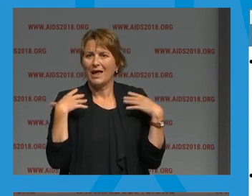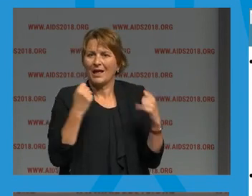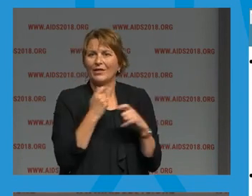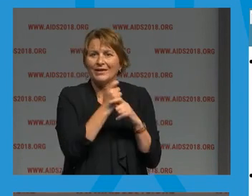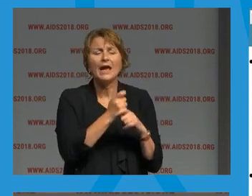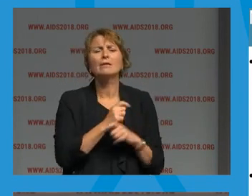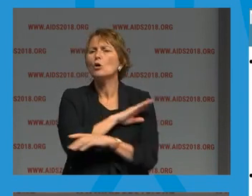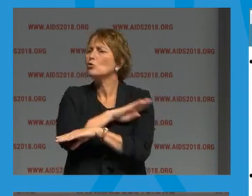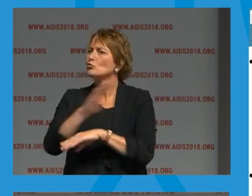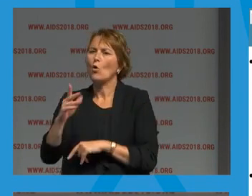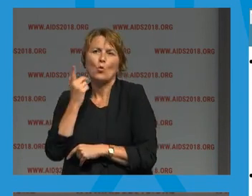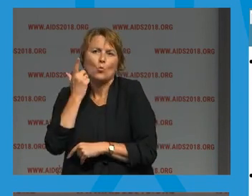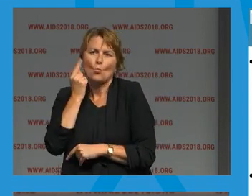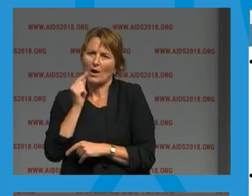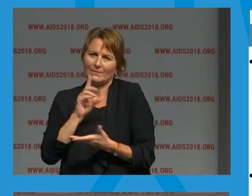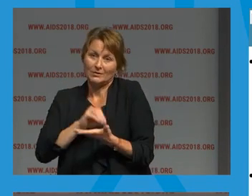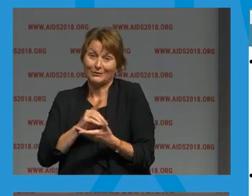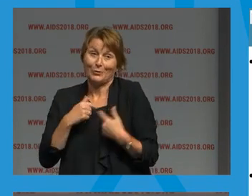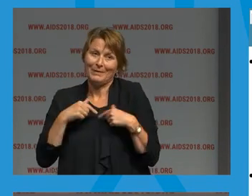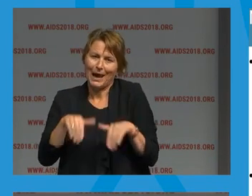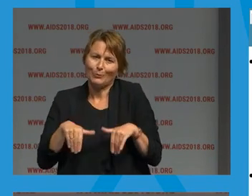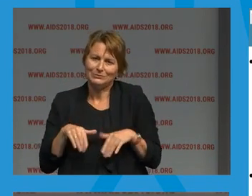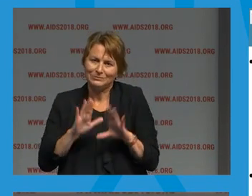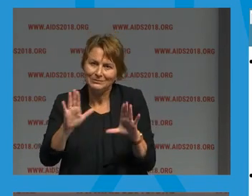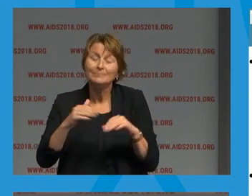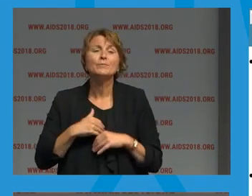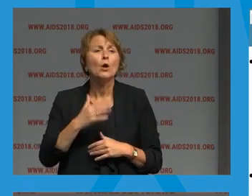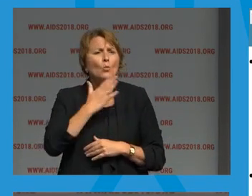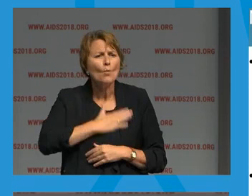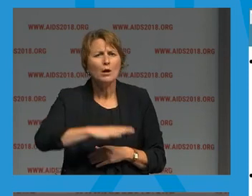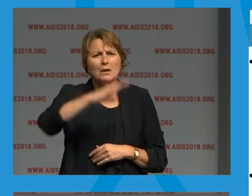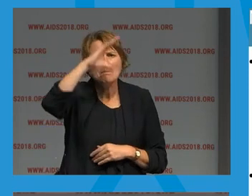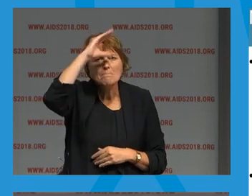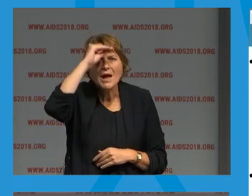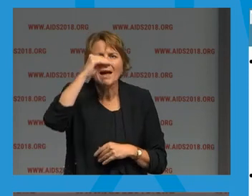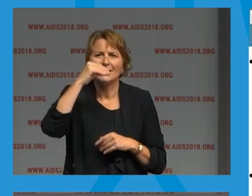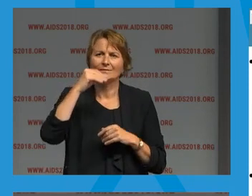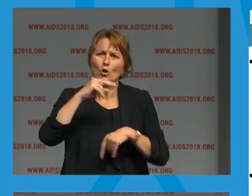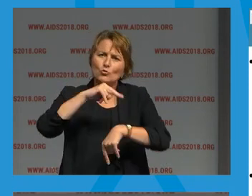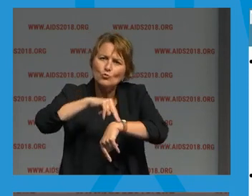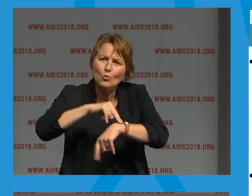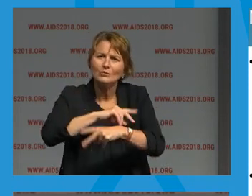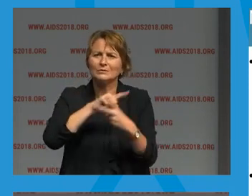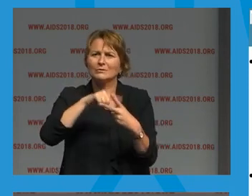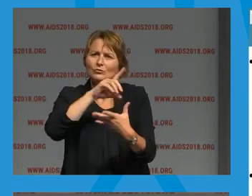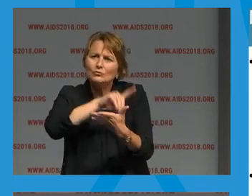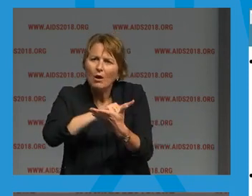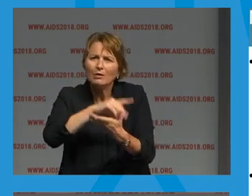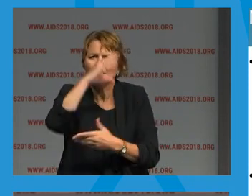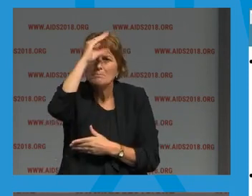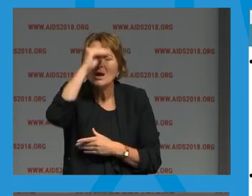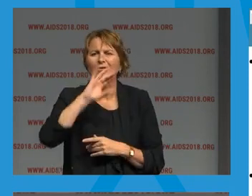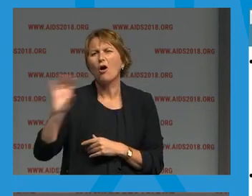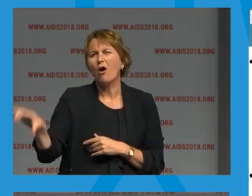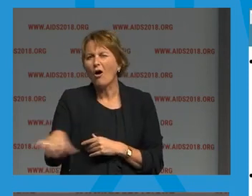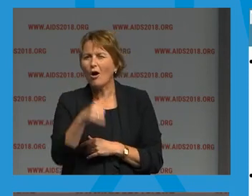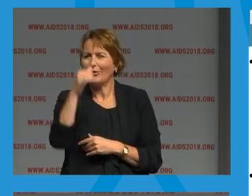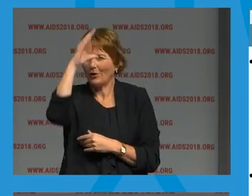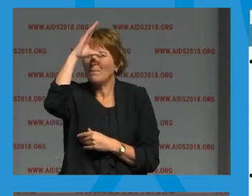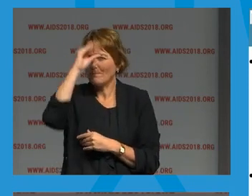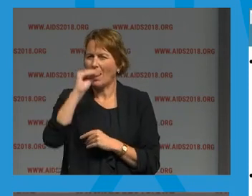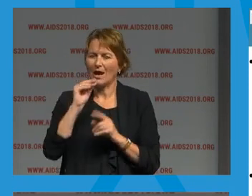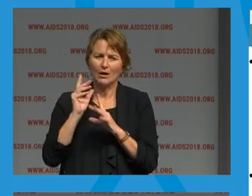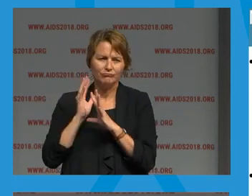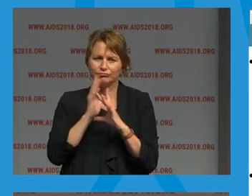out. But also said, we want to see male nurses, we want to see male doctors, and we want to see other men in the clinic. And so Lesotho, using